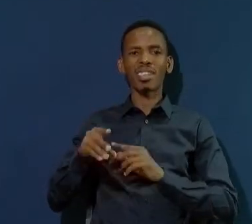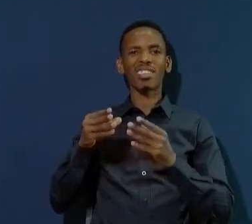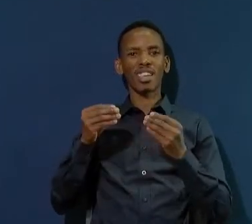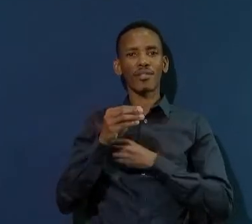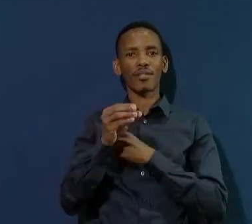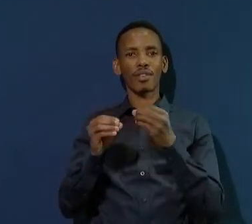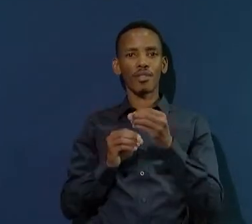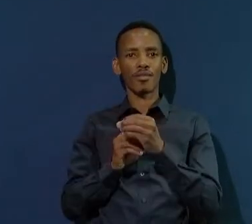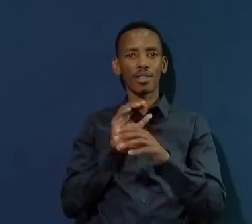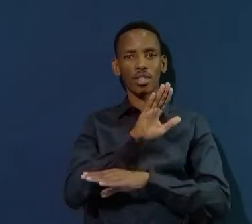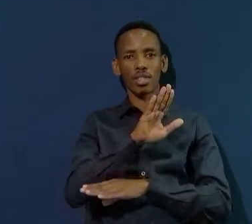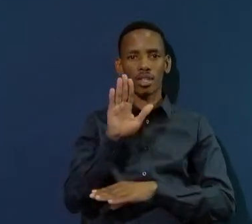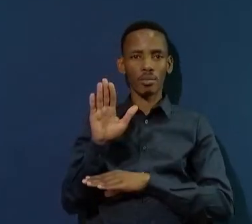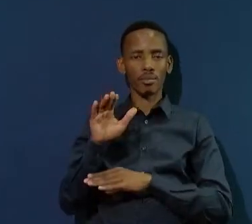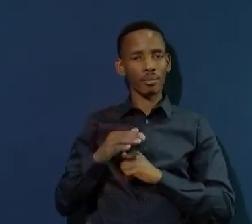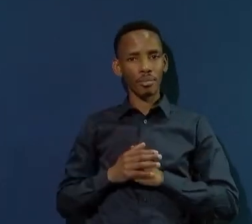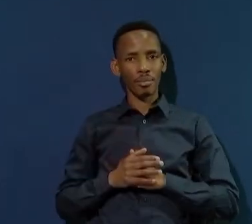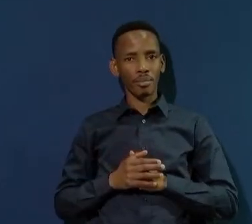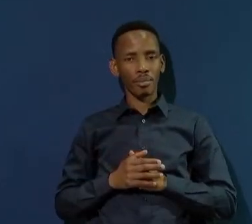di-office